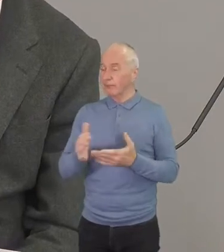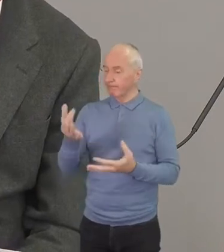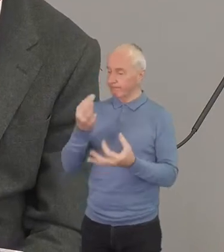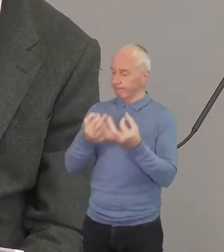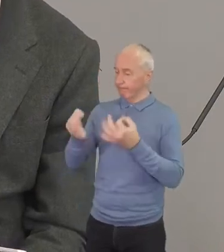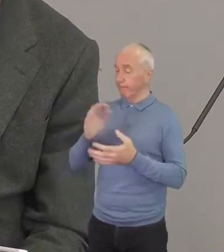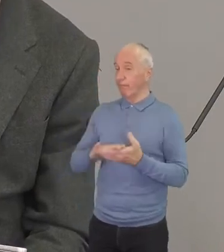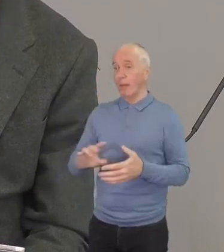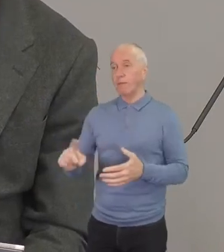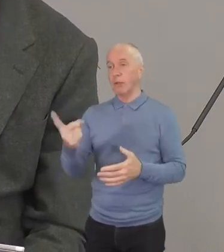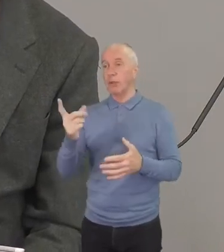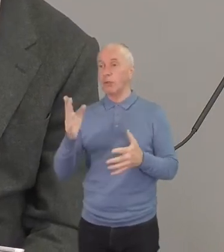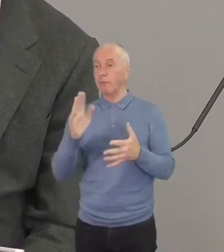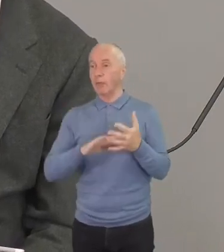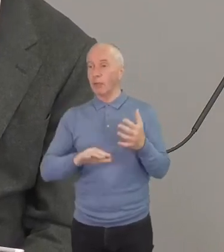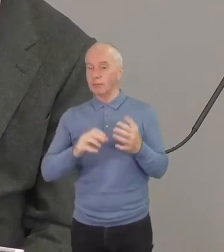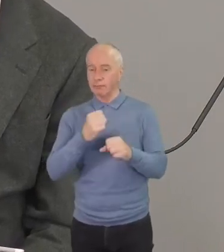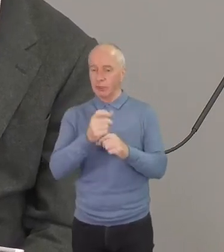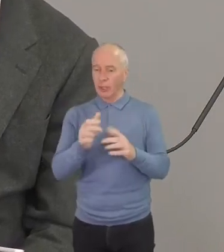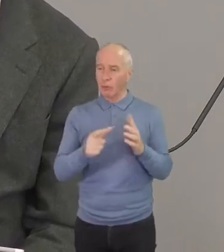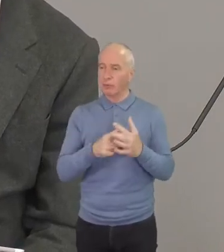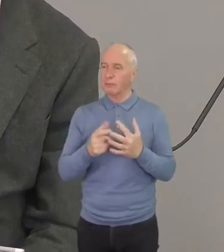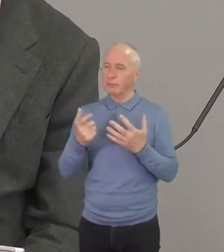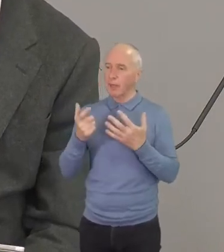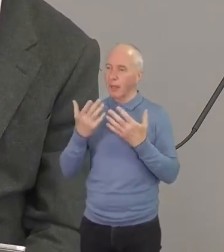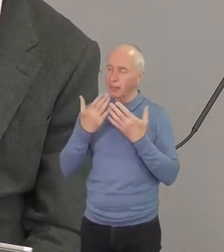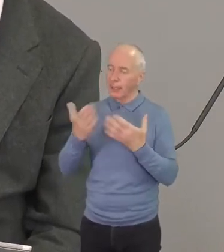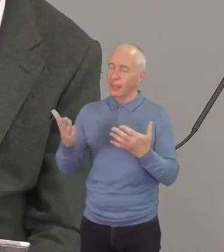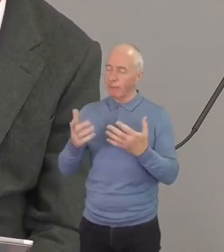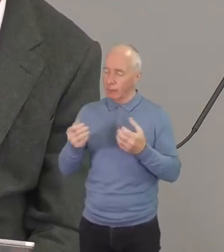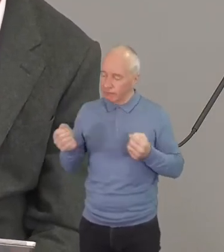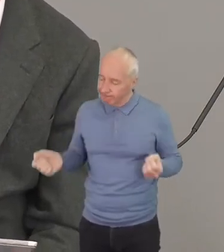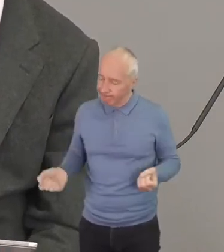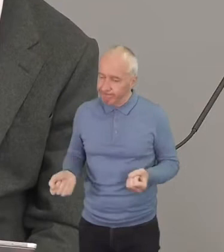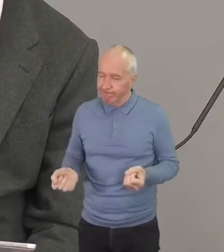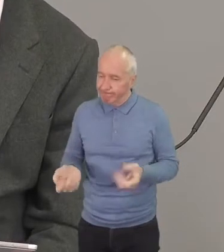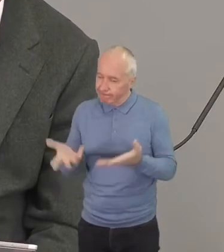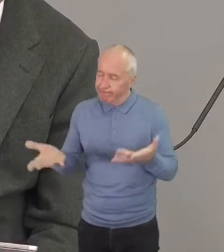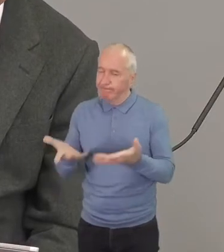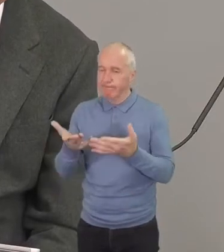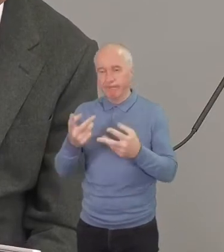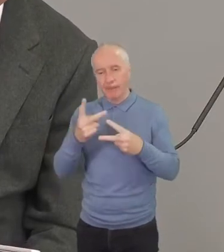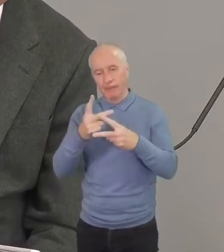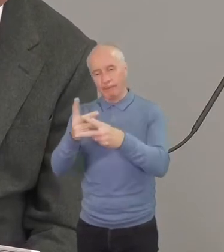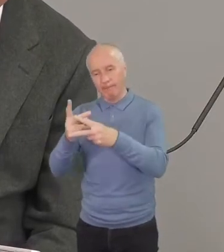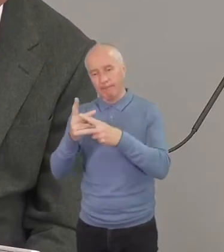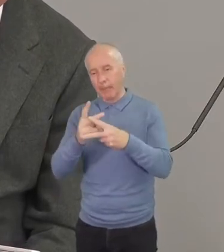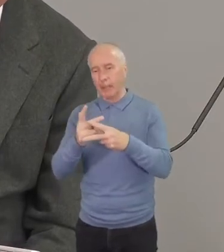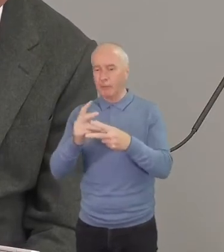arrive. Firstly, from Gerald, saying thanks for the encouraging views about creation care.